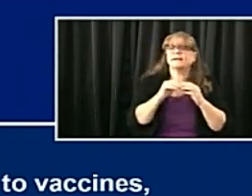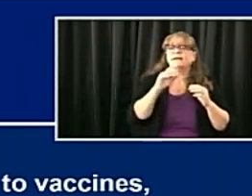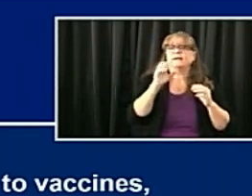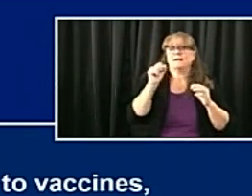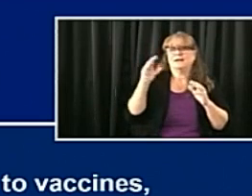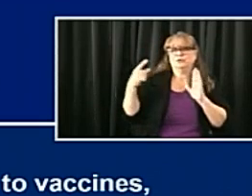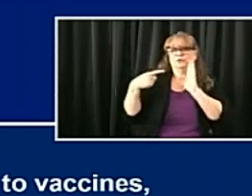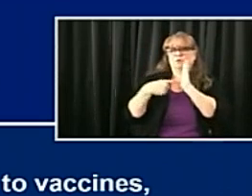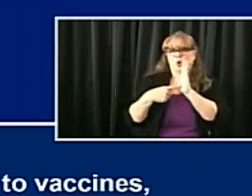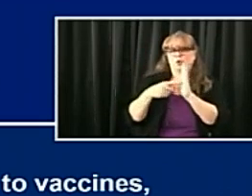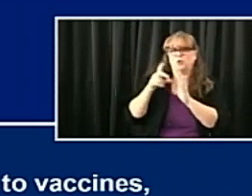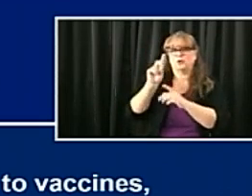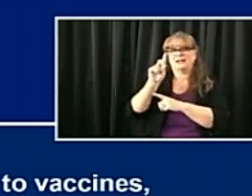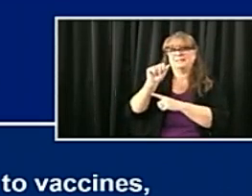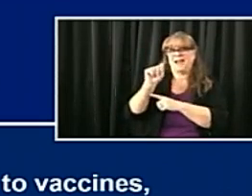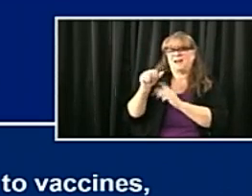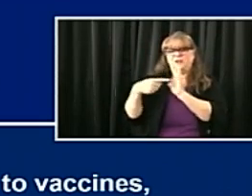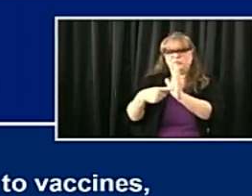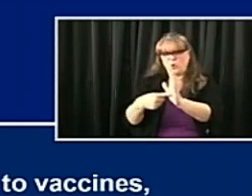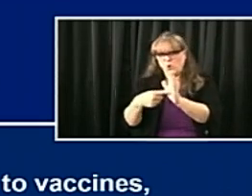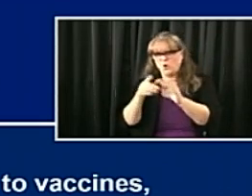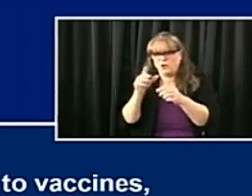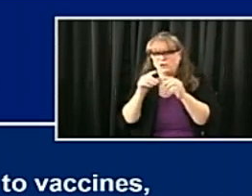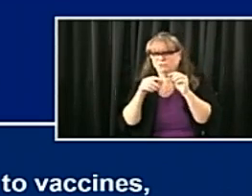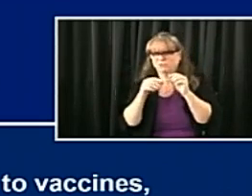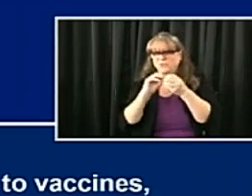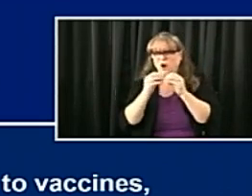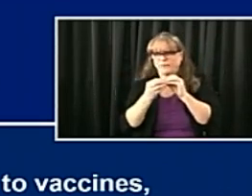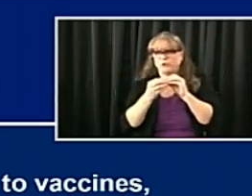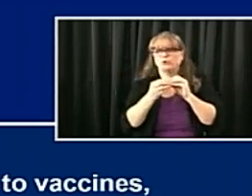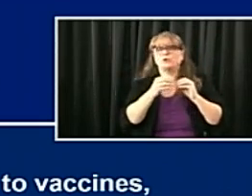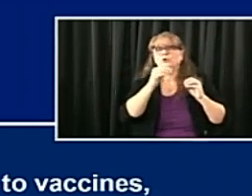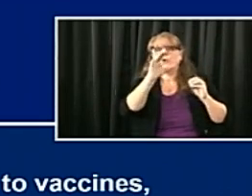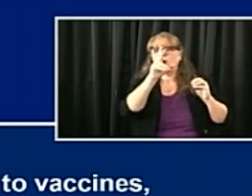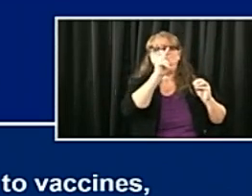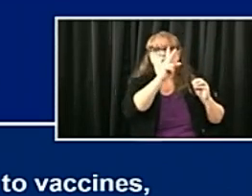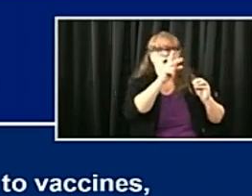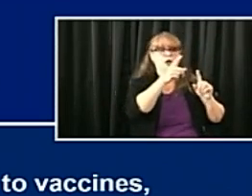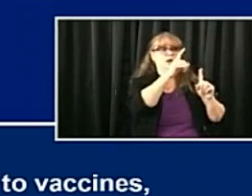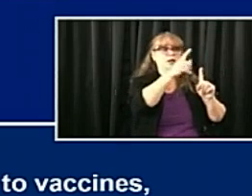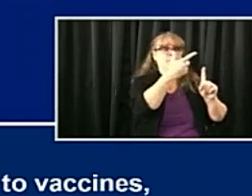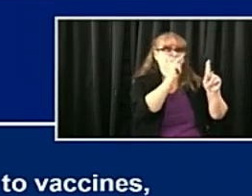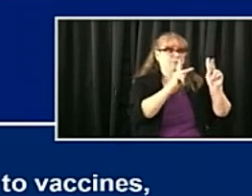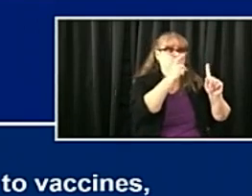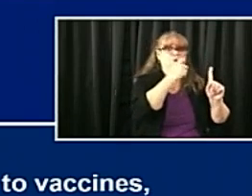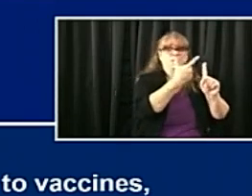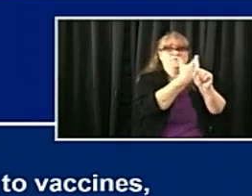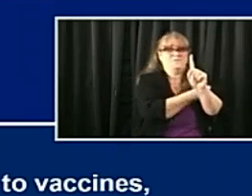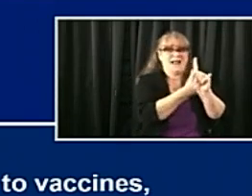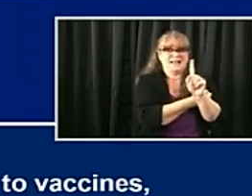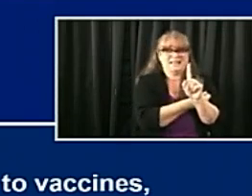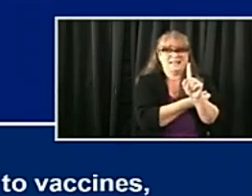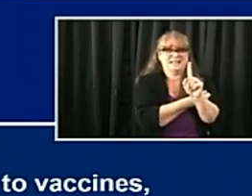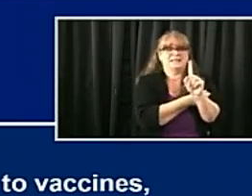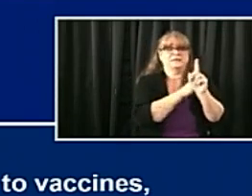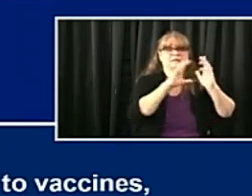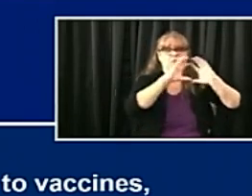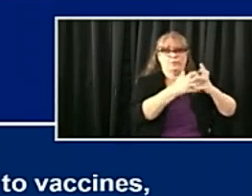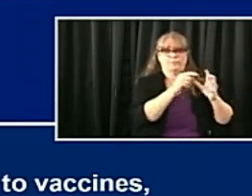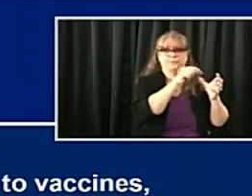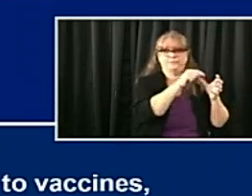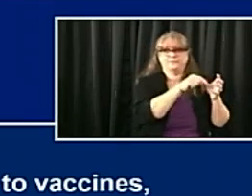starting here, looking specifically at the impact of vaccine in the state. So what I'm showing this figure here is 3